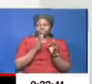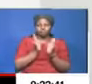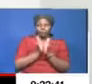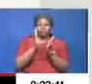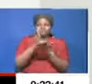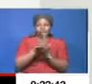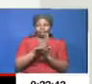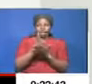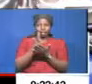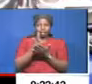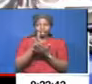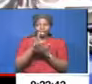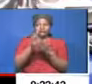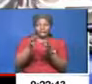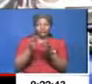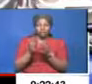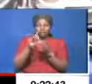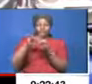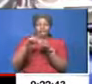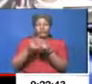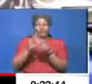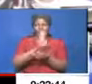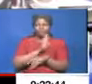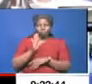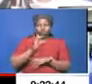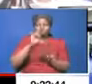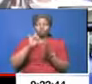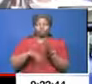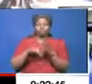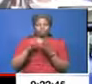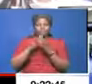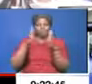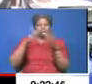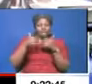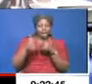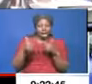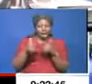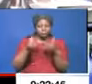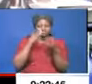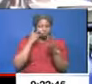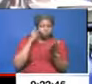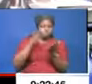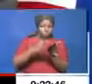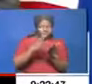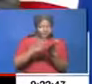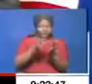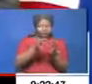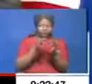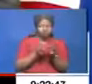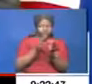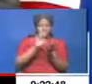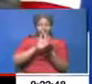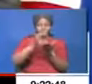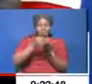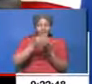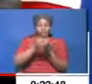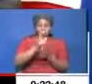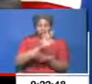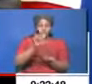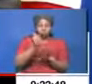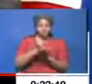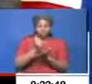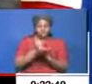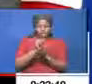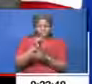Accounting Standards Board, however, now says the large number of gaps witnessed in accounting for funds allotted to their offices stems from poor